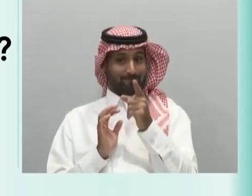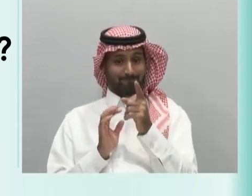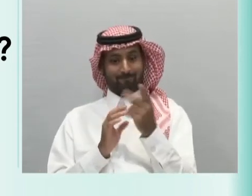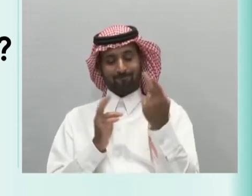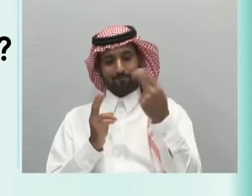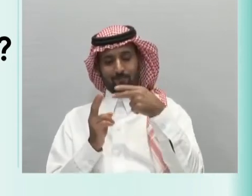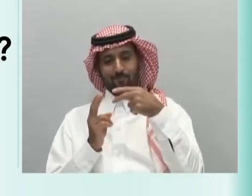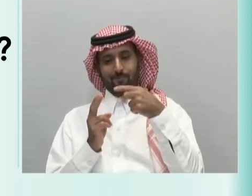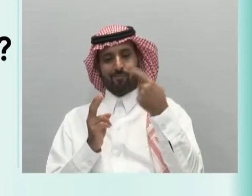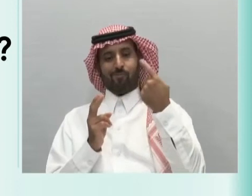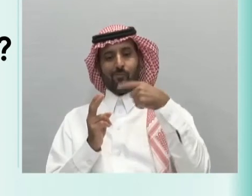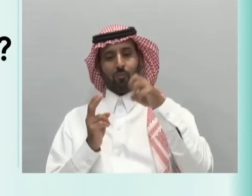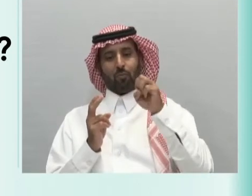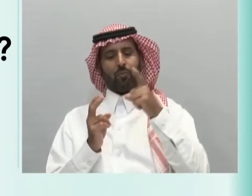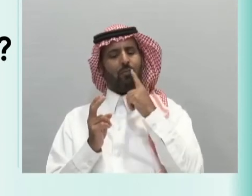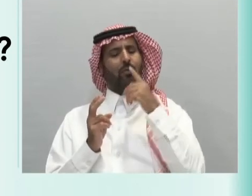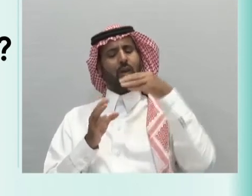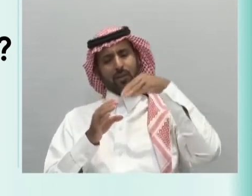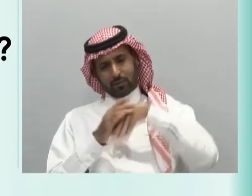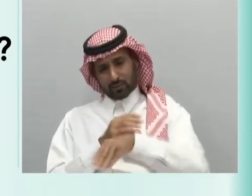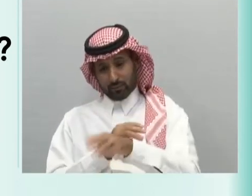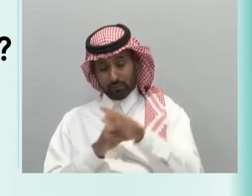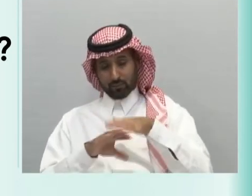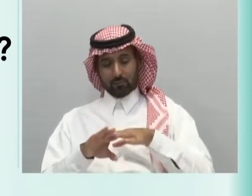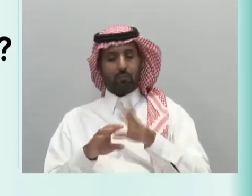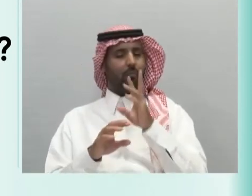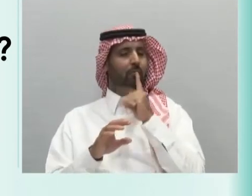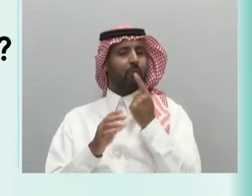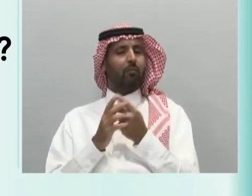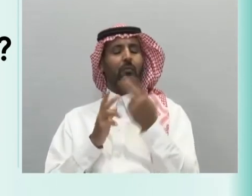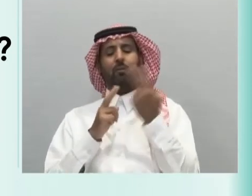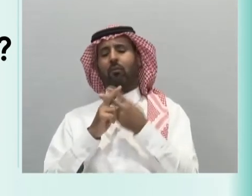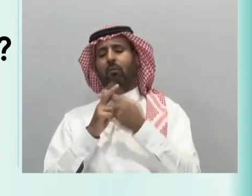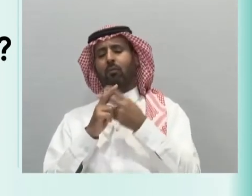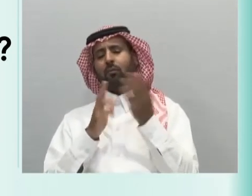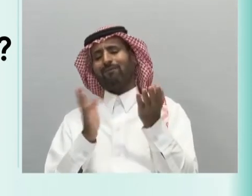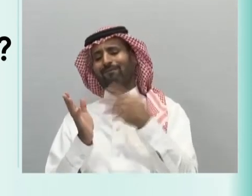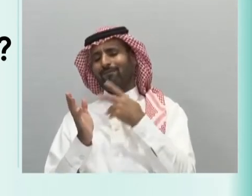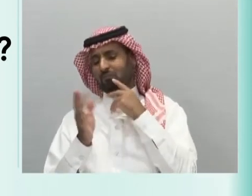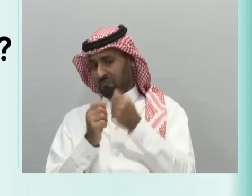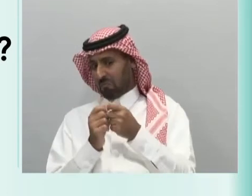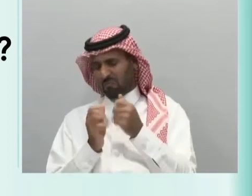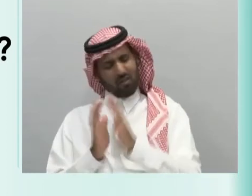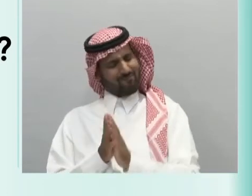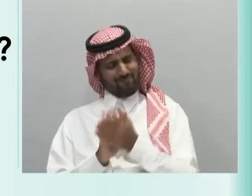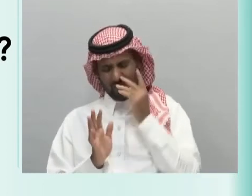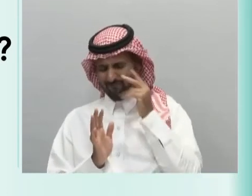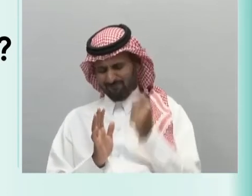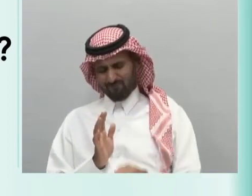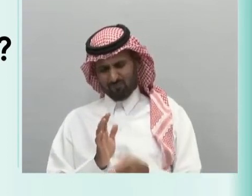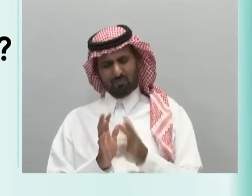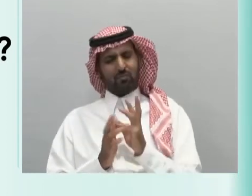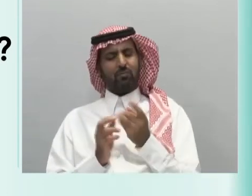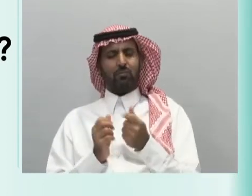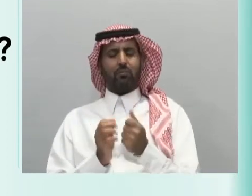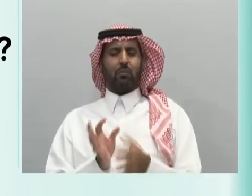Jules Undersea Lodge. Okay. Next, which hotel are not very expensive? It was described